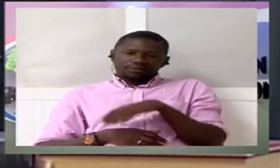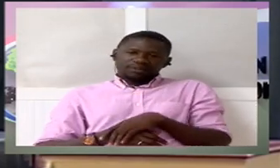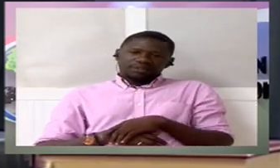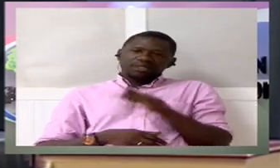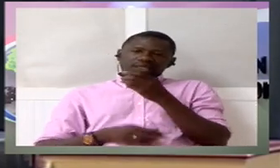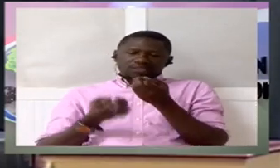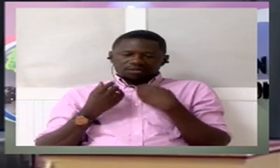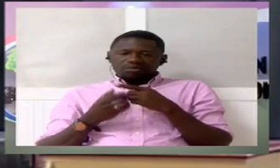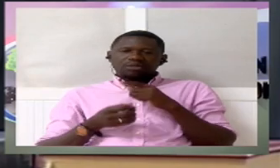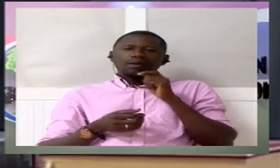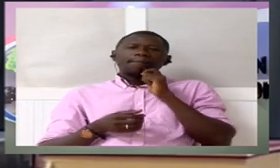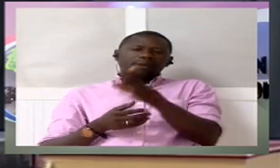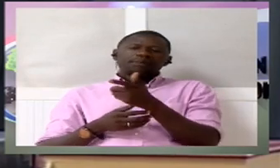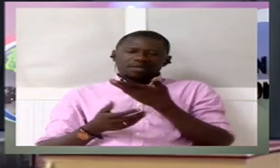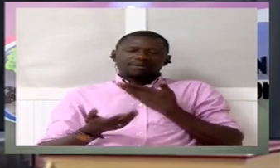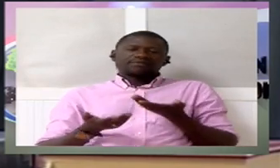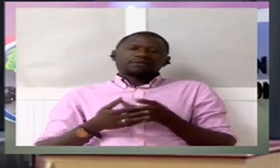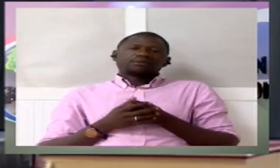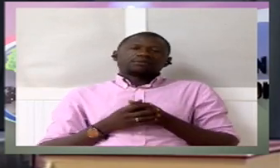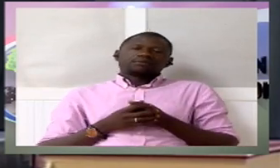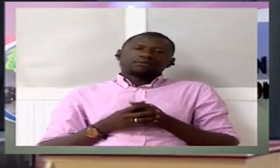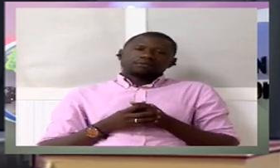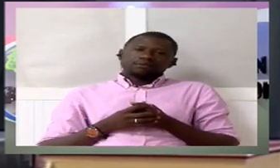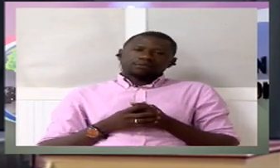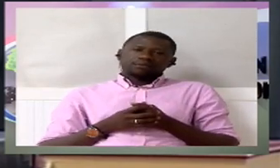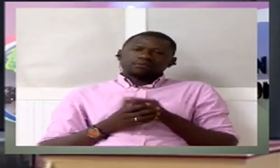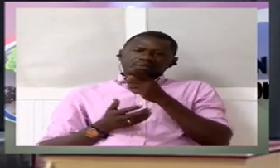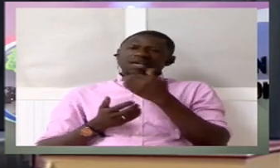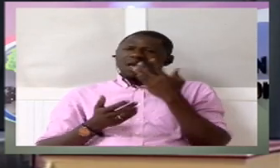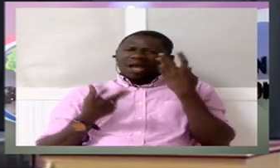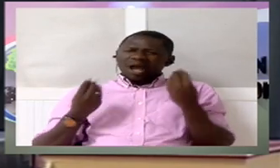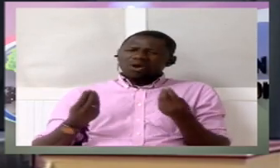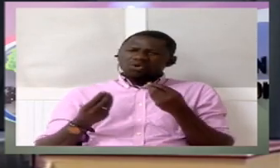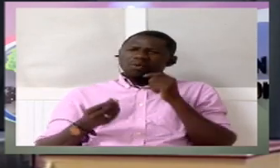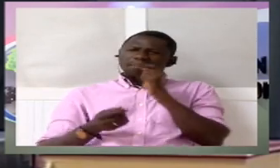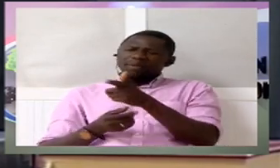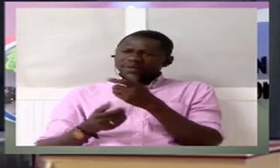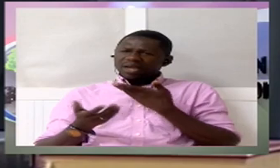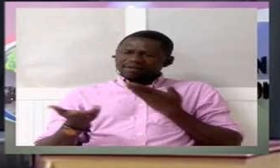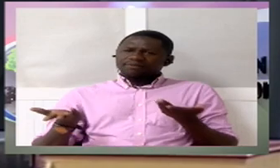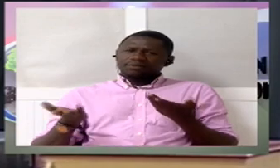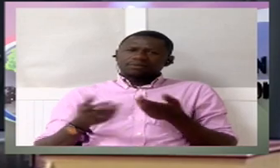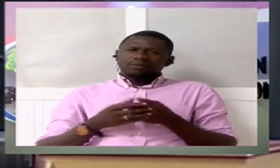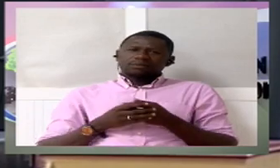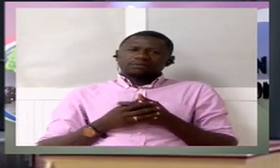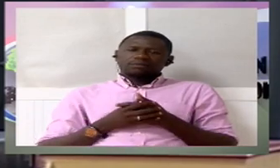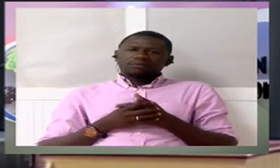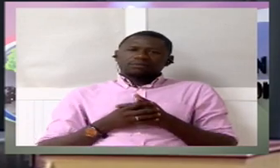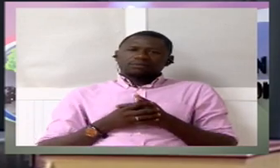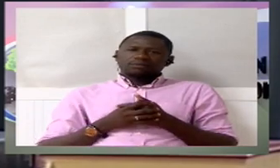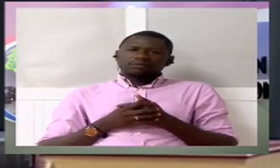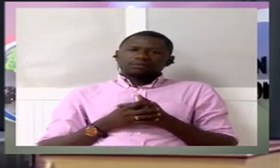he said to me that payment has been effected already. I asked, how did it happen?